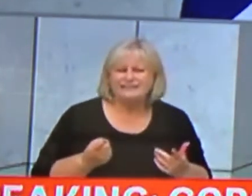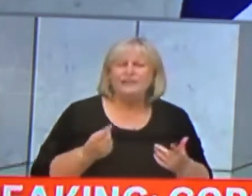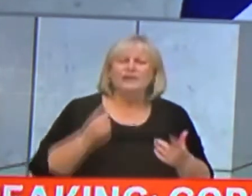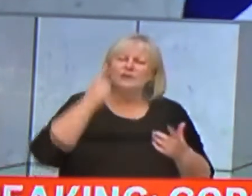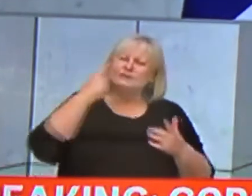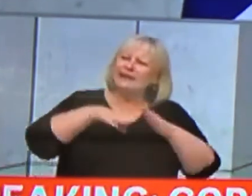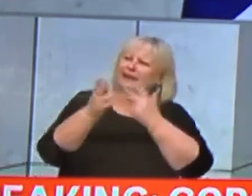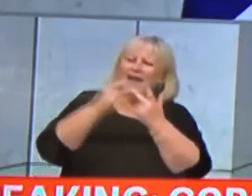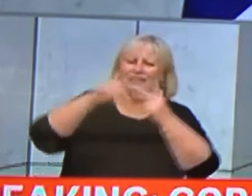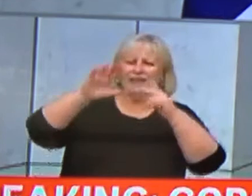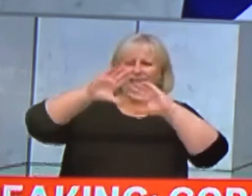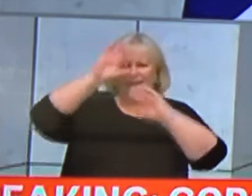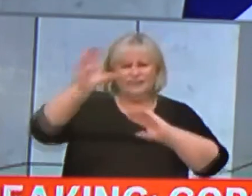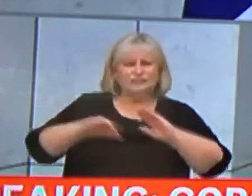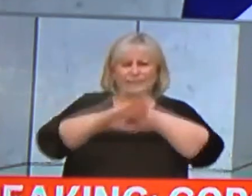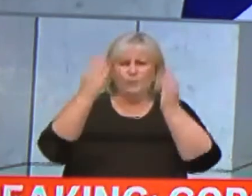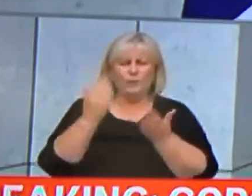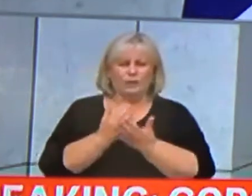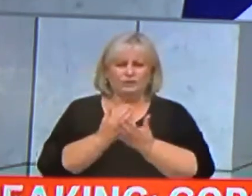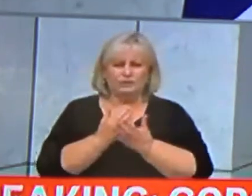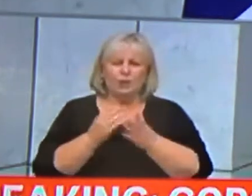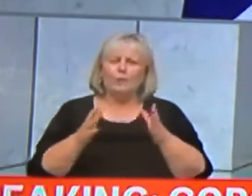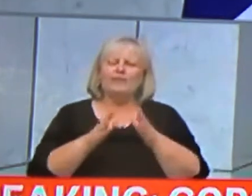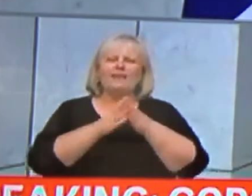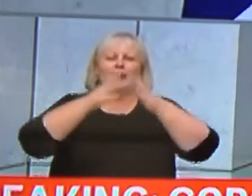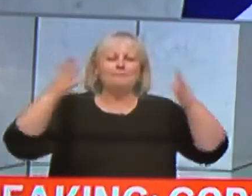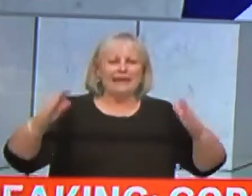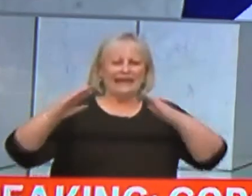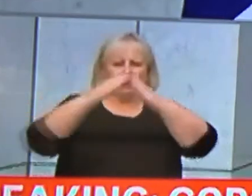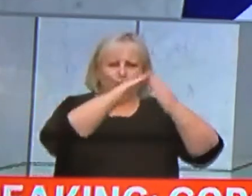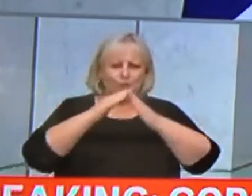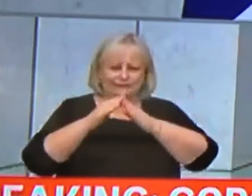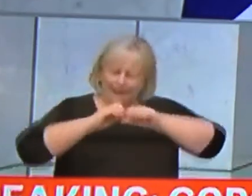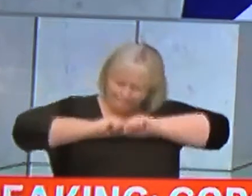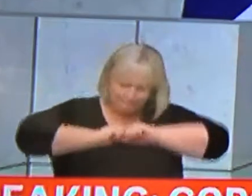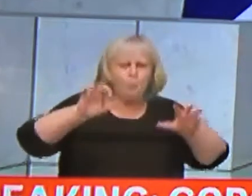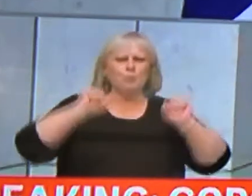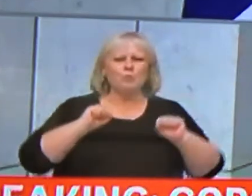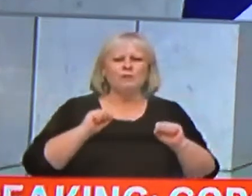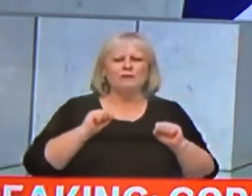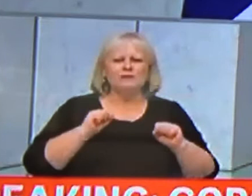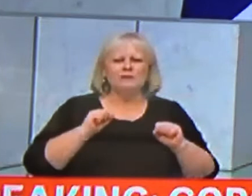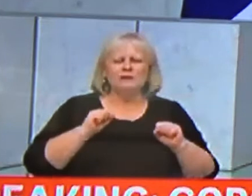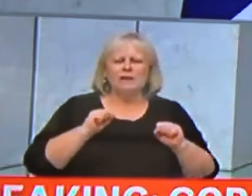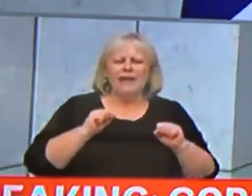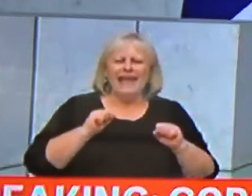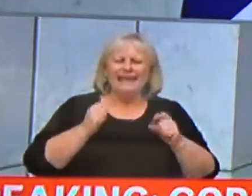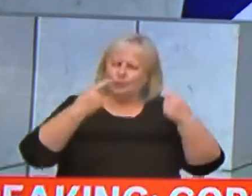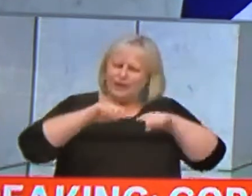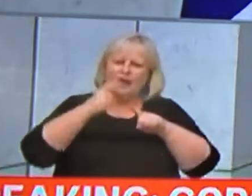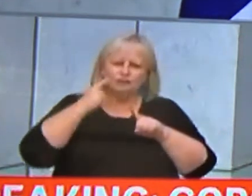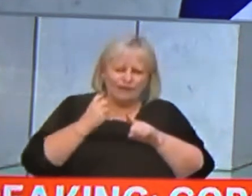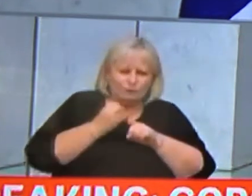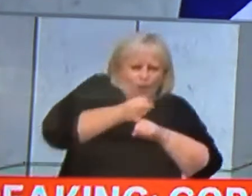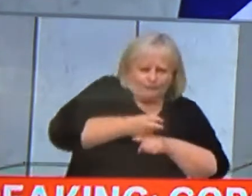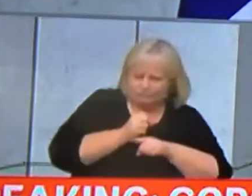in countries over the world where big community outbreaks have taken off. We are getting on top of our